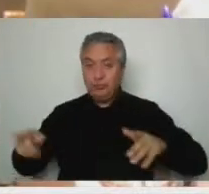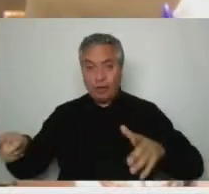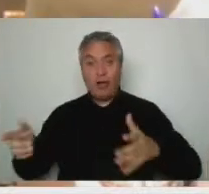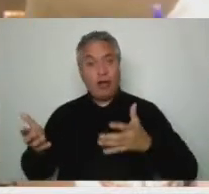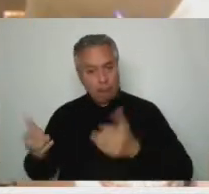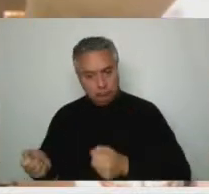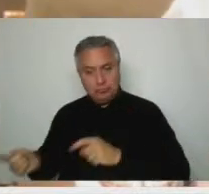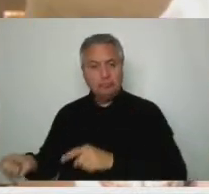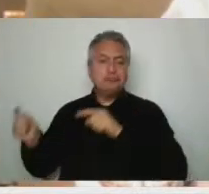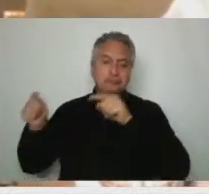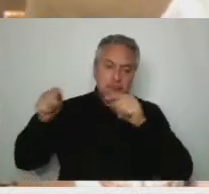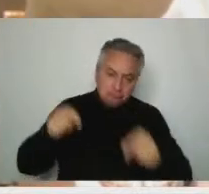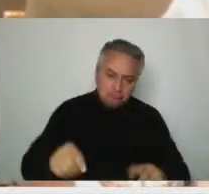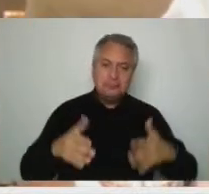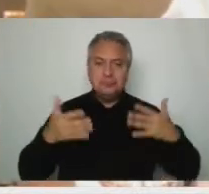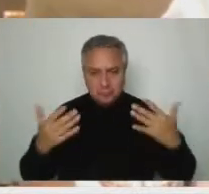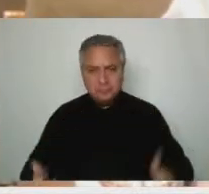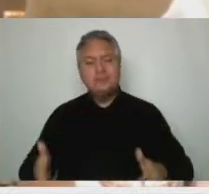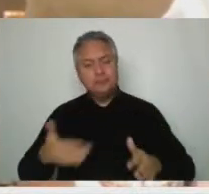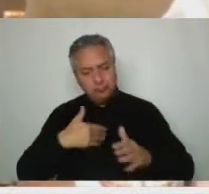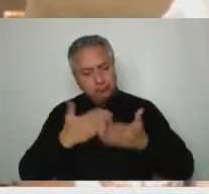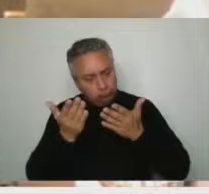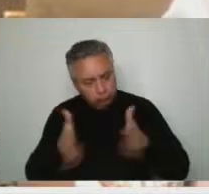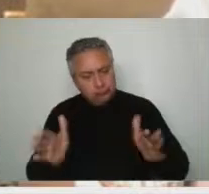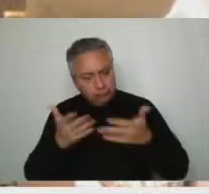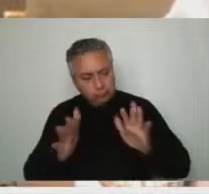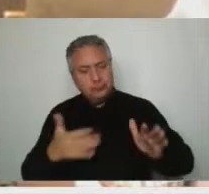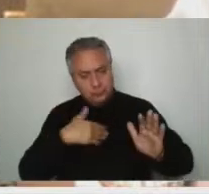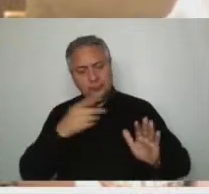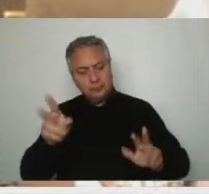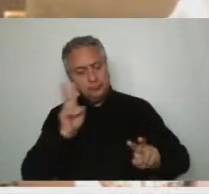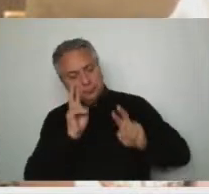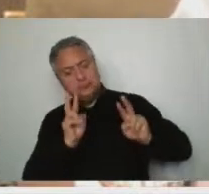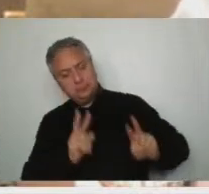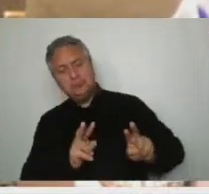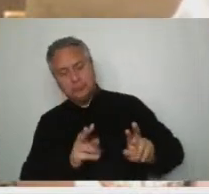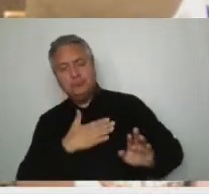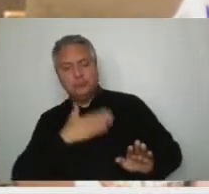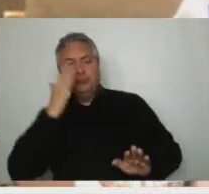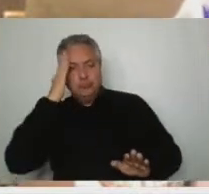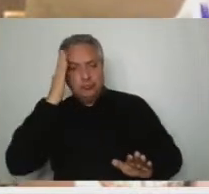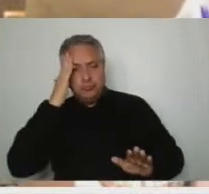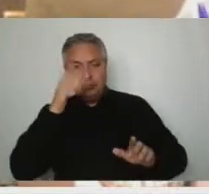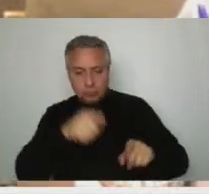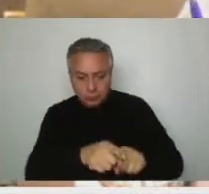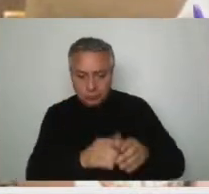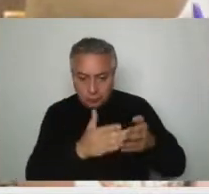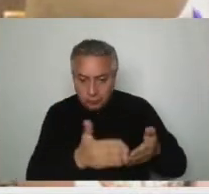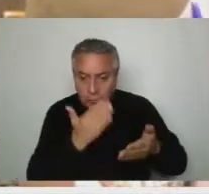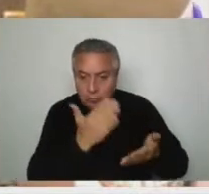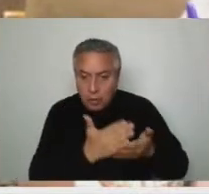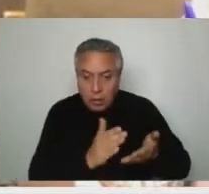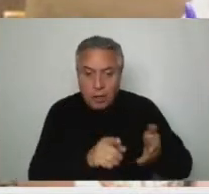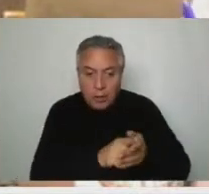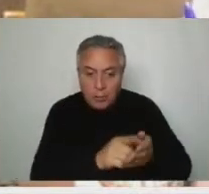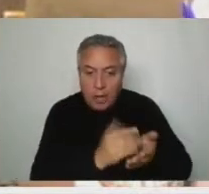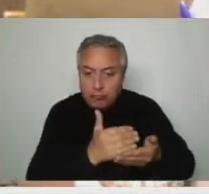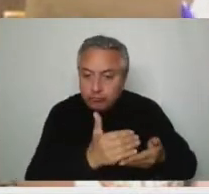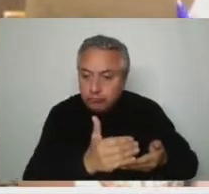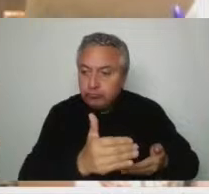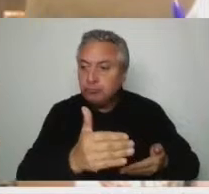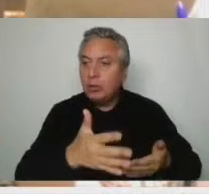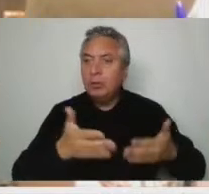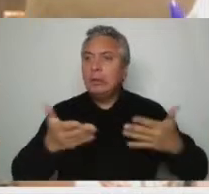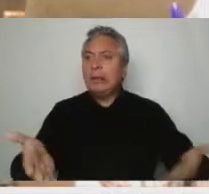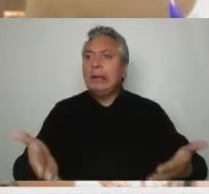access to certain basic conditions, and we have shown that early conditions do not define the